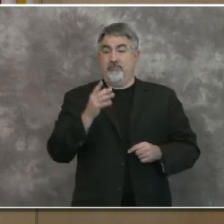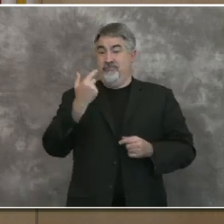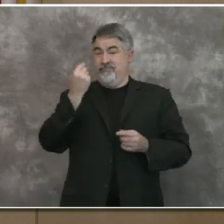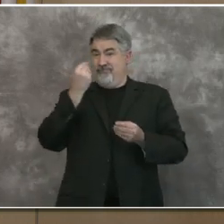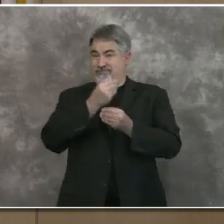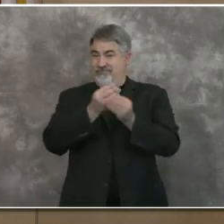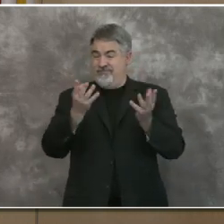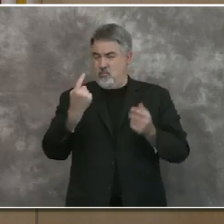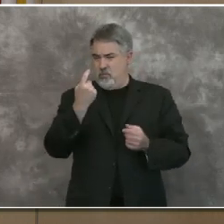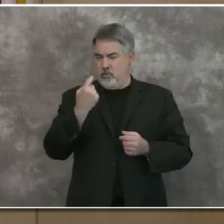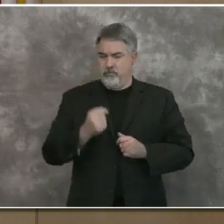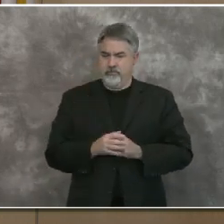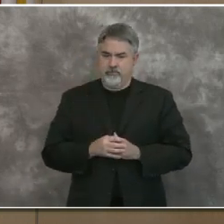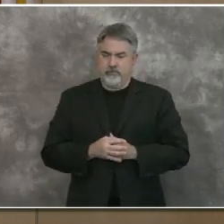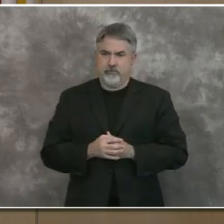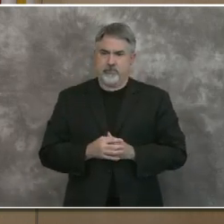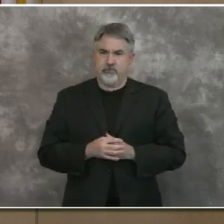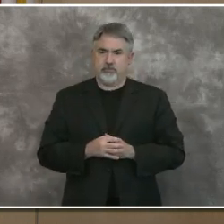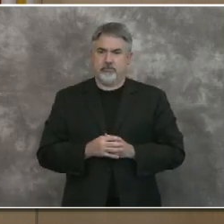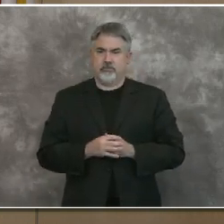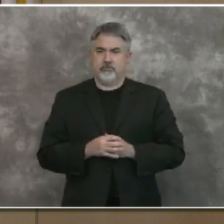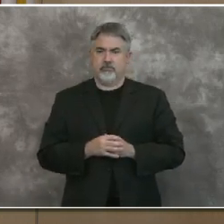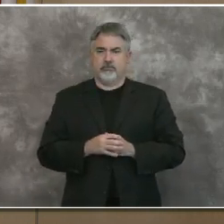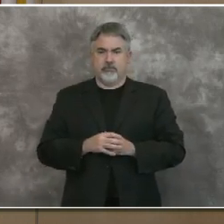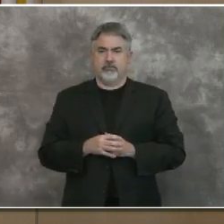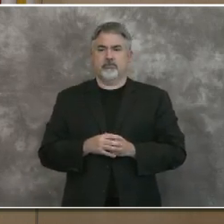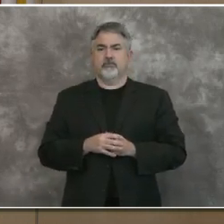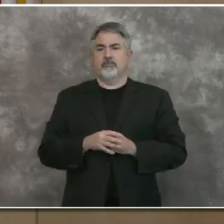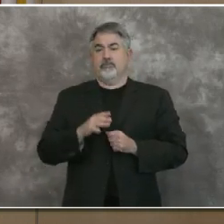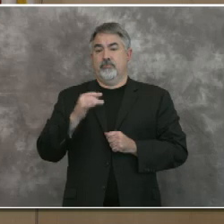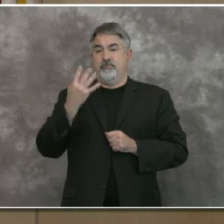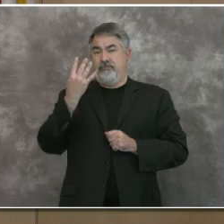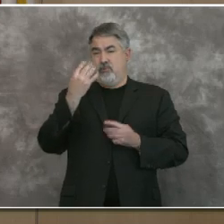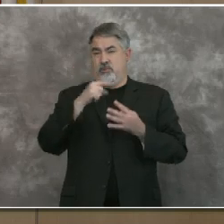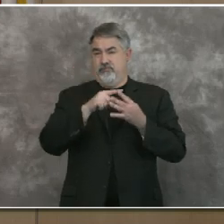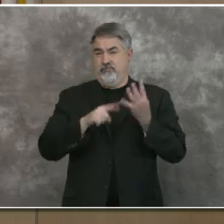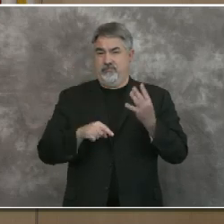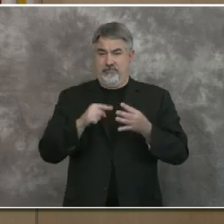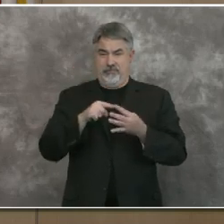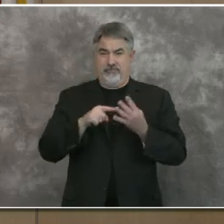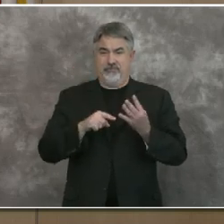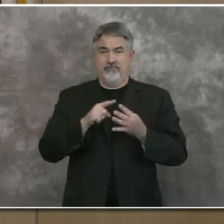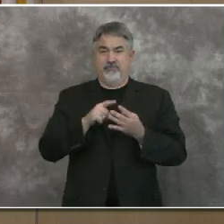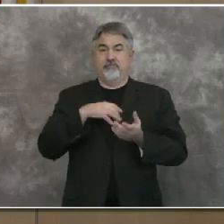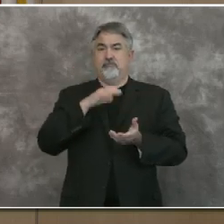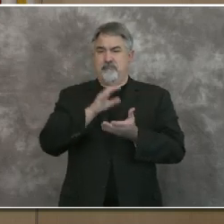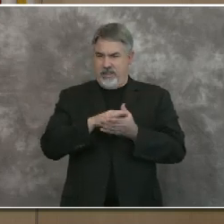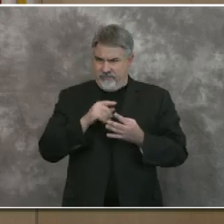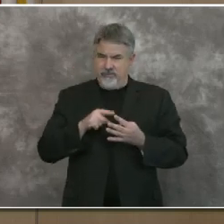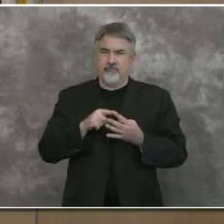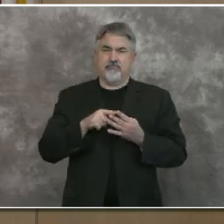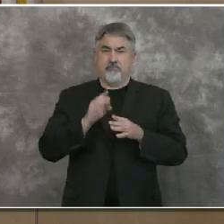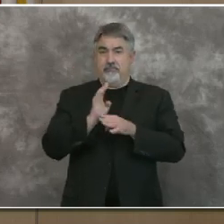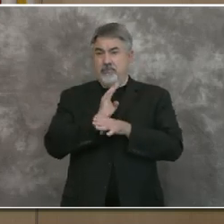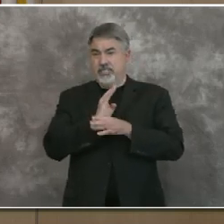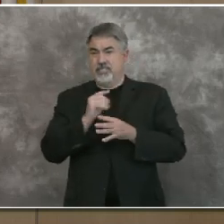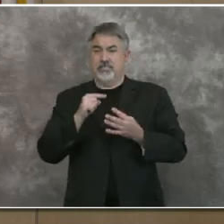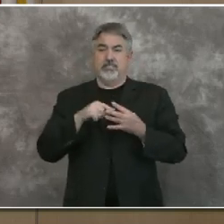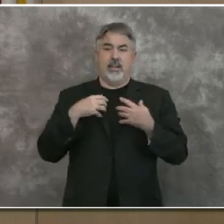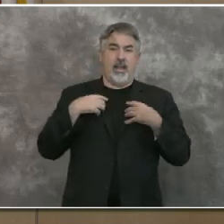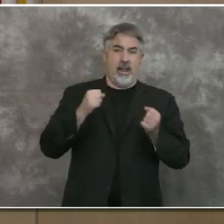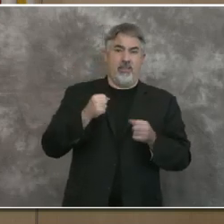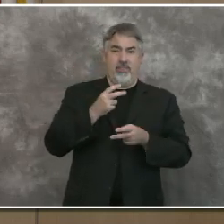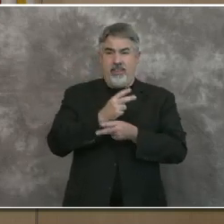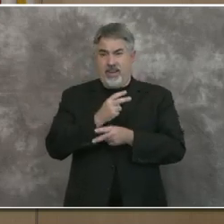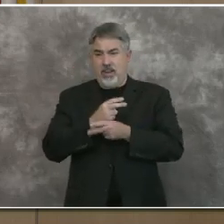with you is this, that there are 4 things that we believe that our businesses and our healthcare system